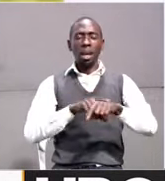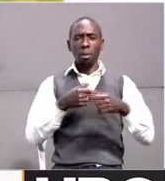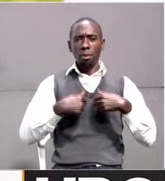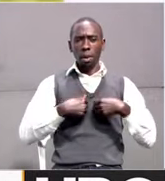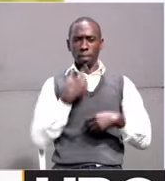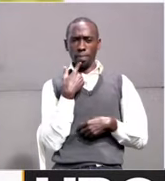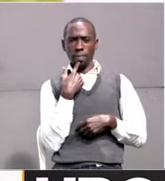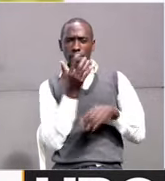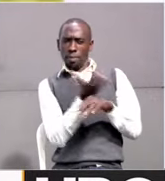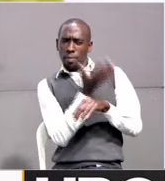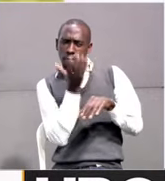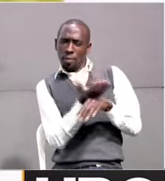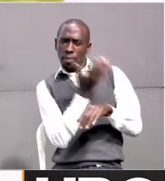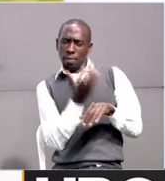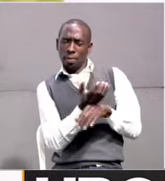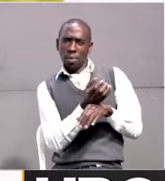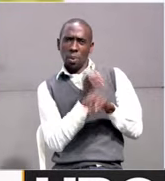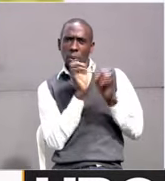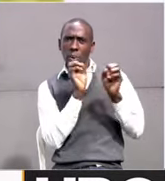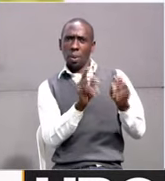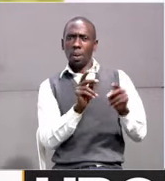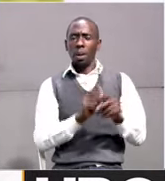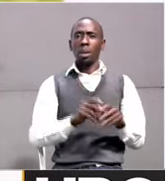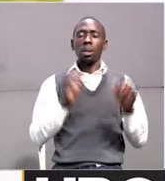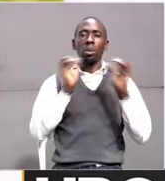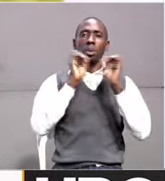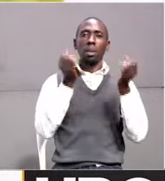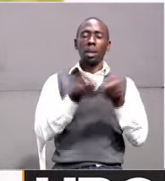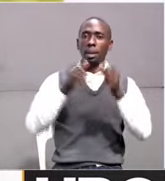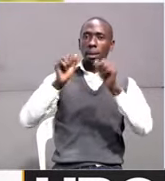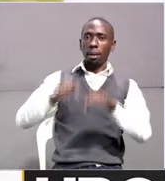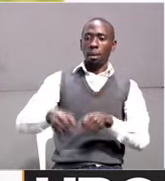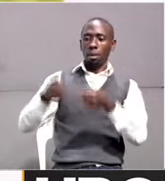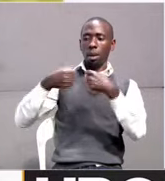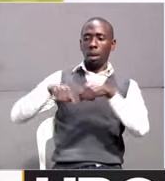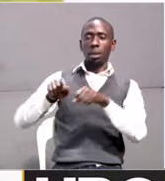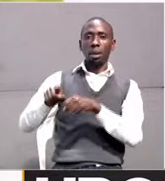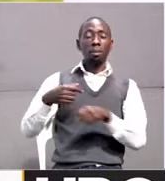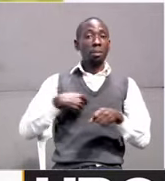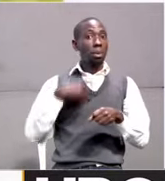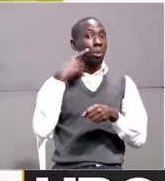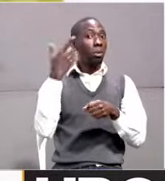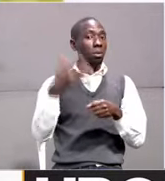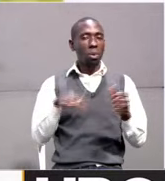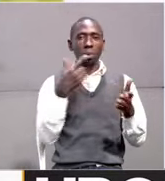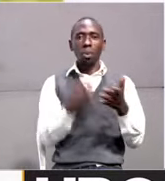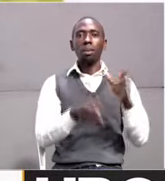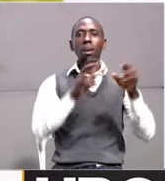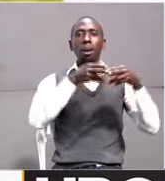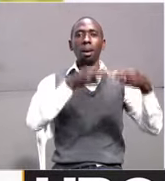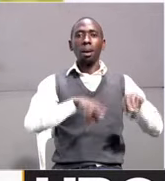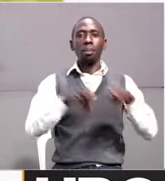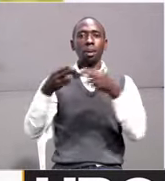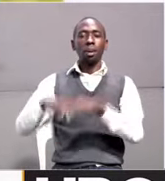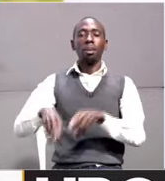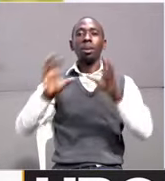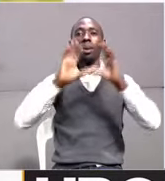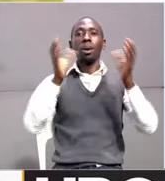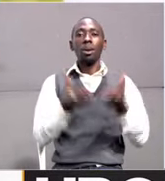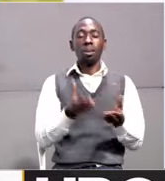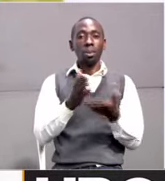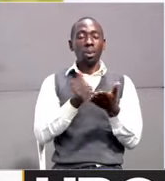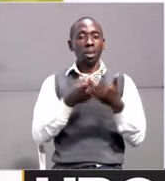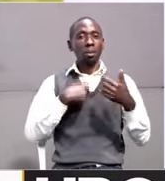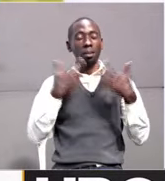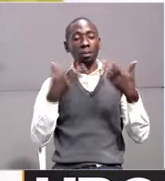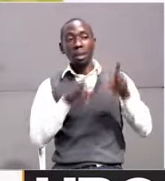analyzed our society, and we saw what was happening in the world, because by this time we had studied what was